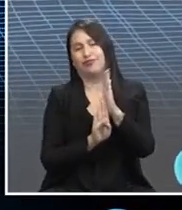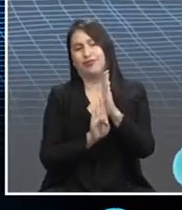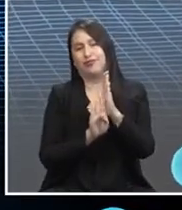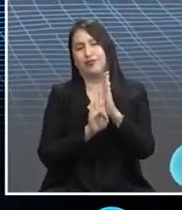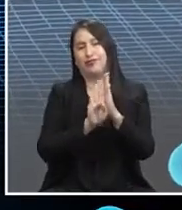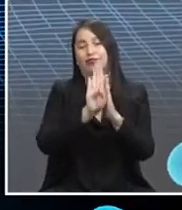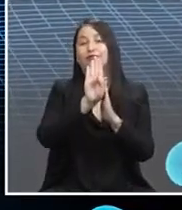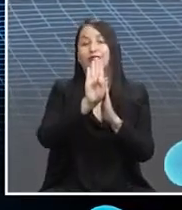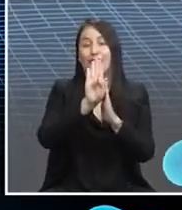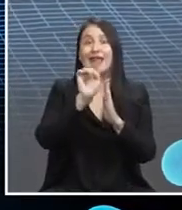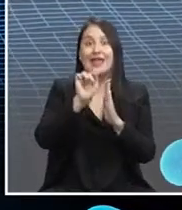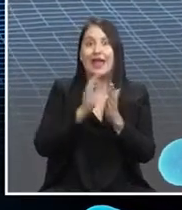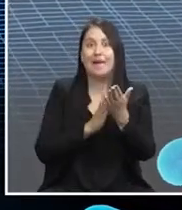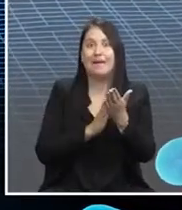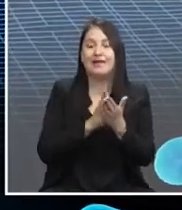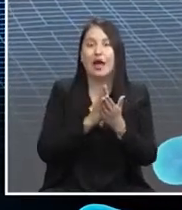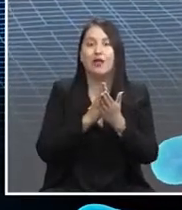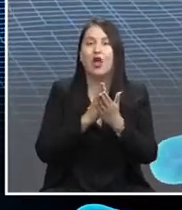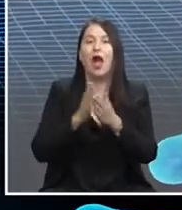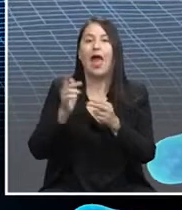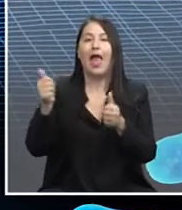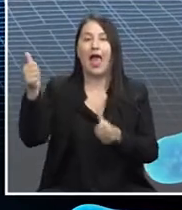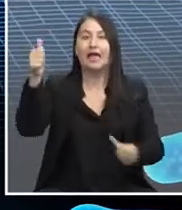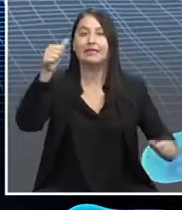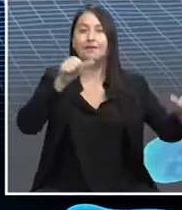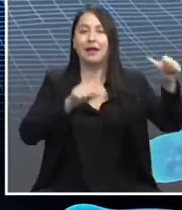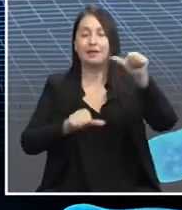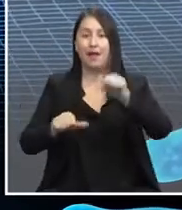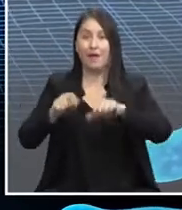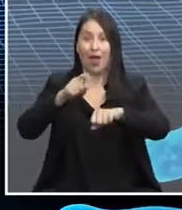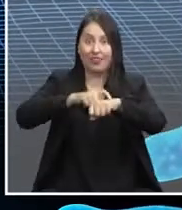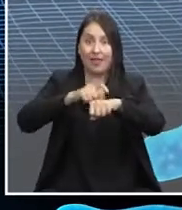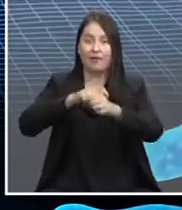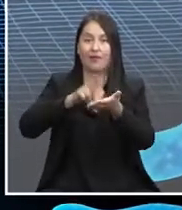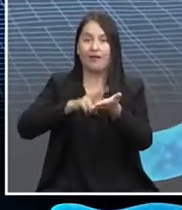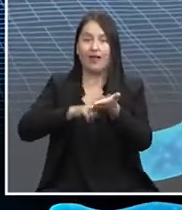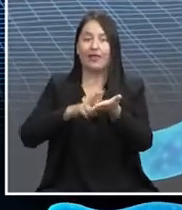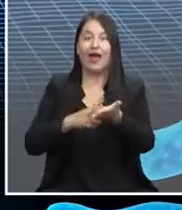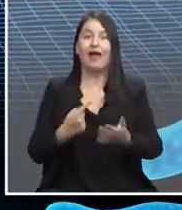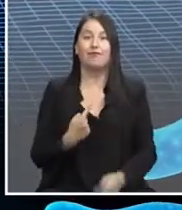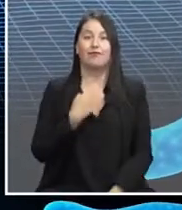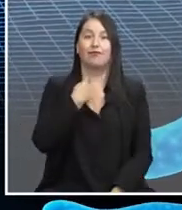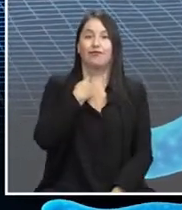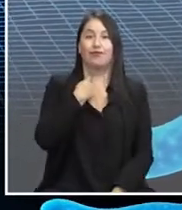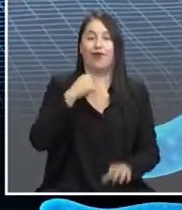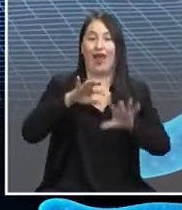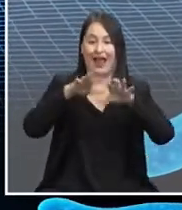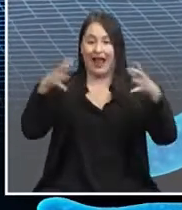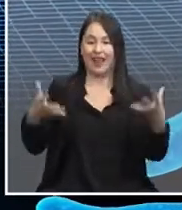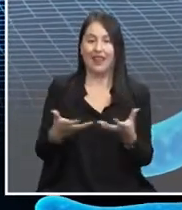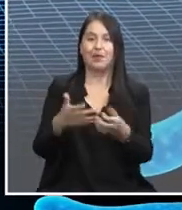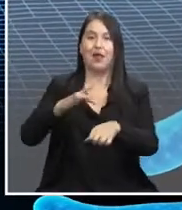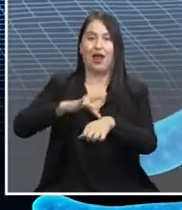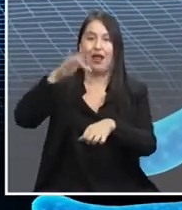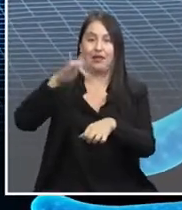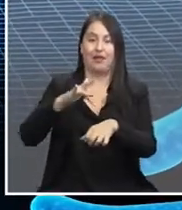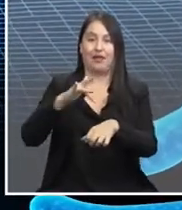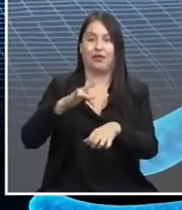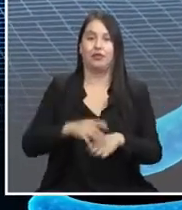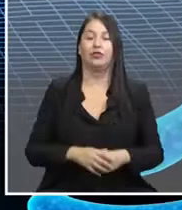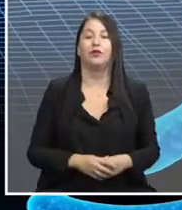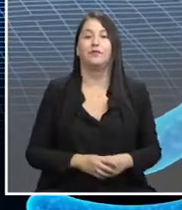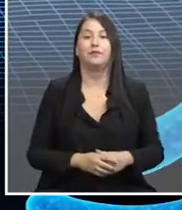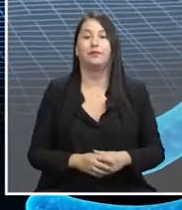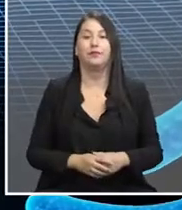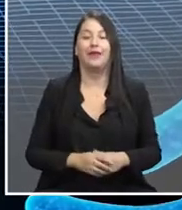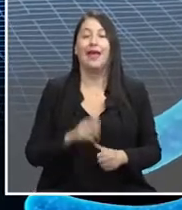experiment about the effects of global warming. By the 1980s, scientists had measured a